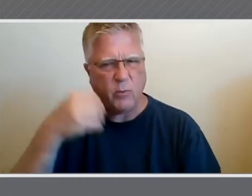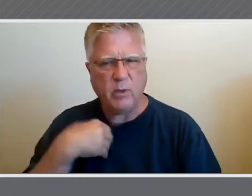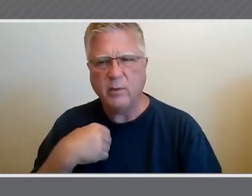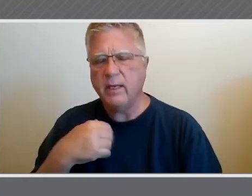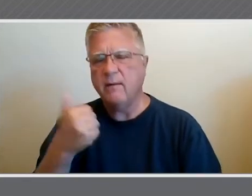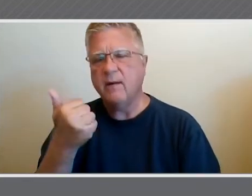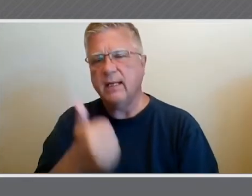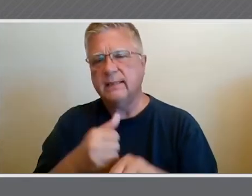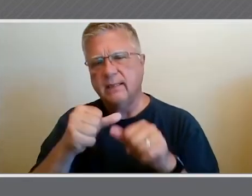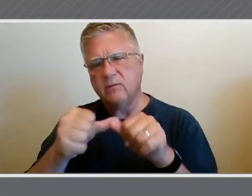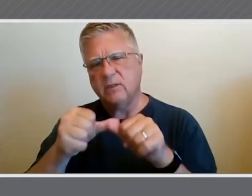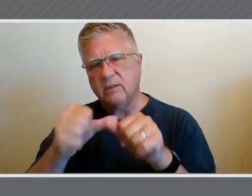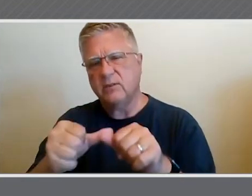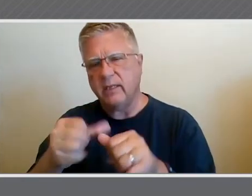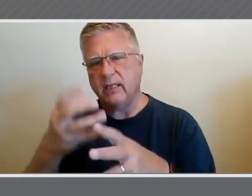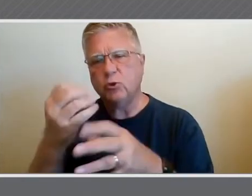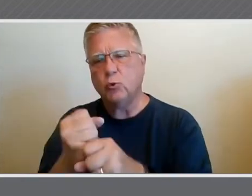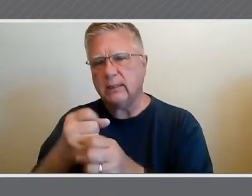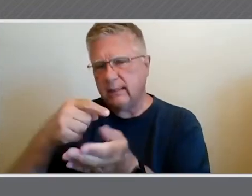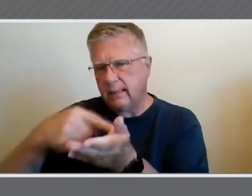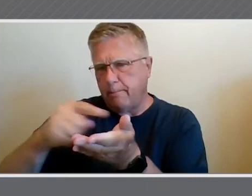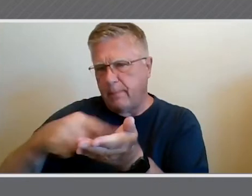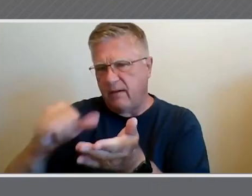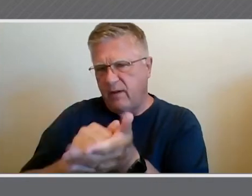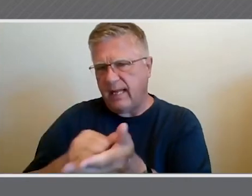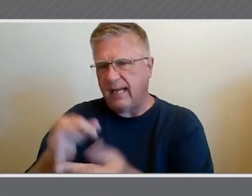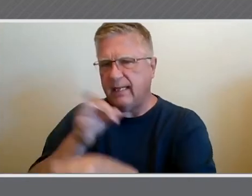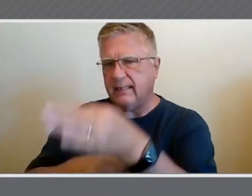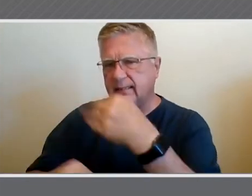trust to pay for those instead of HR.